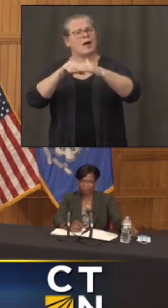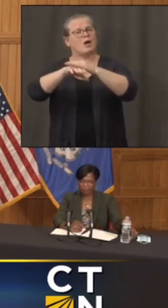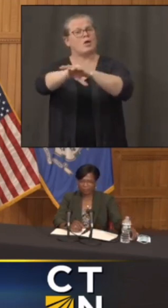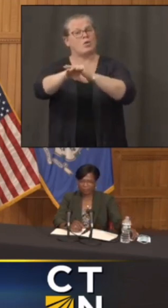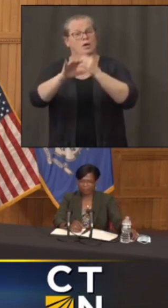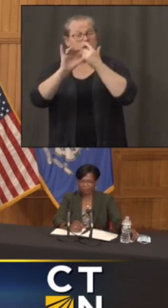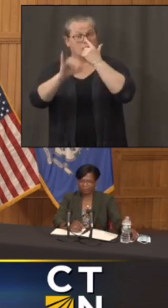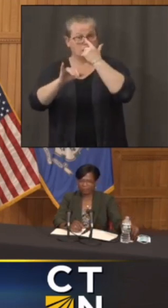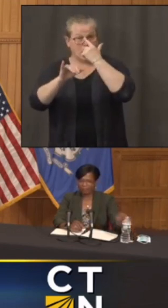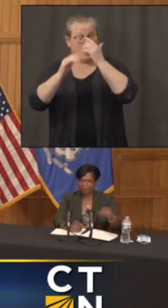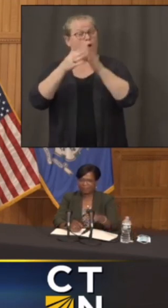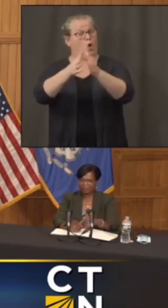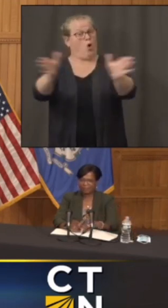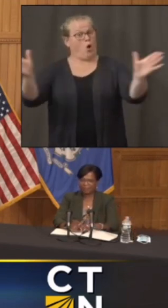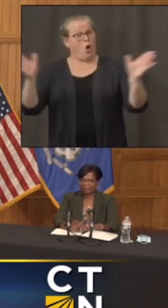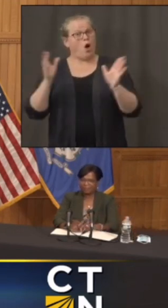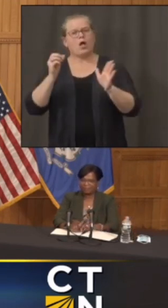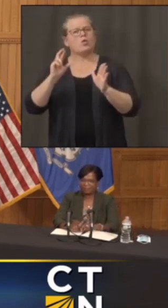individual resident?